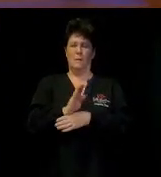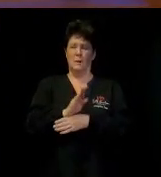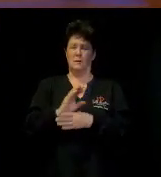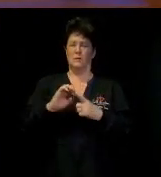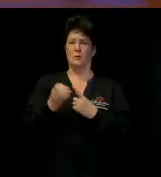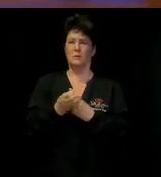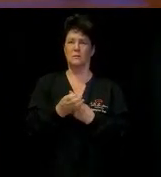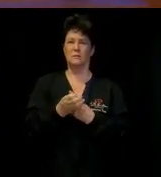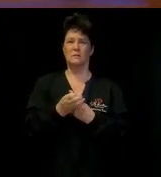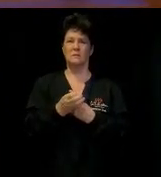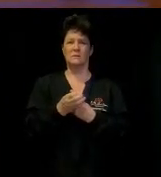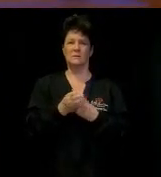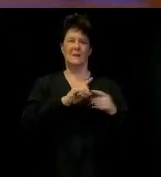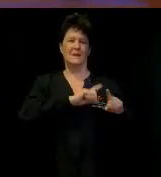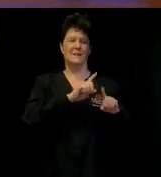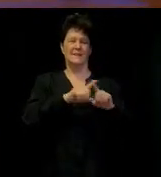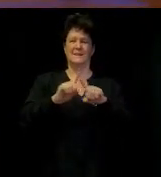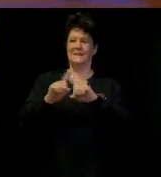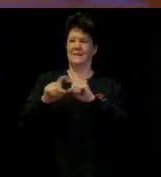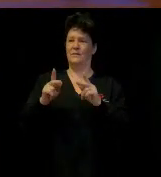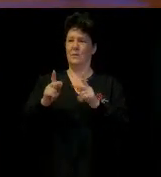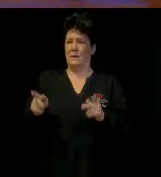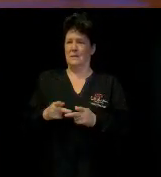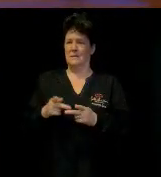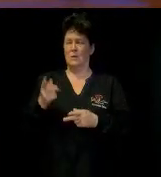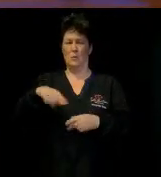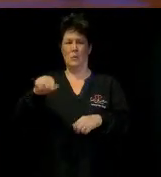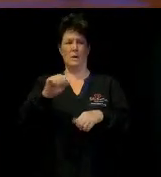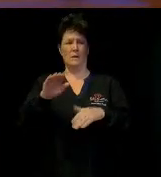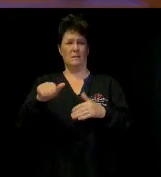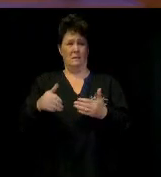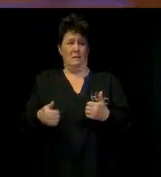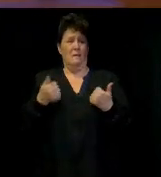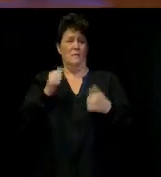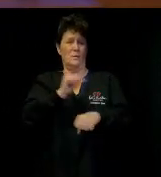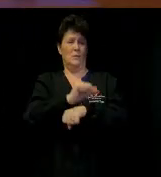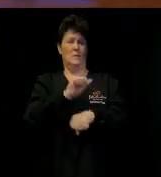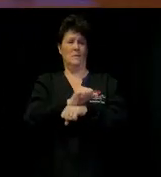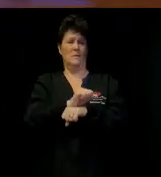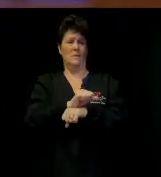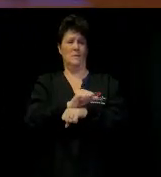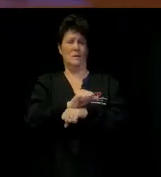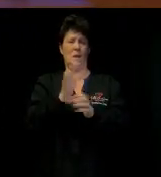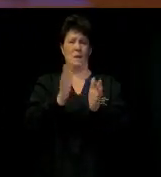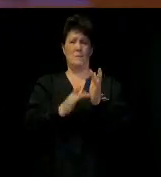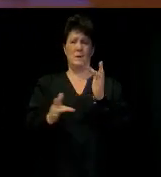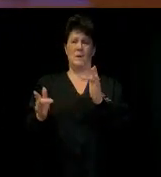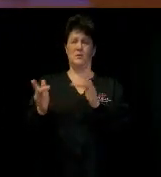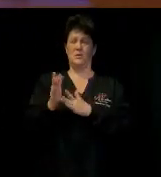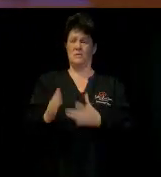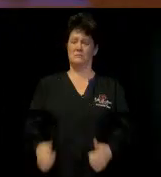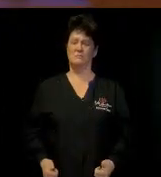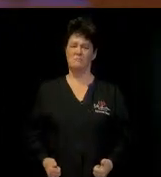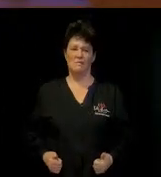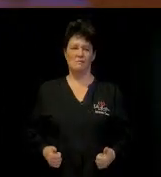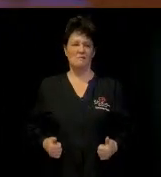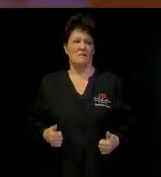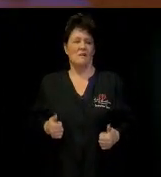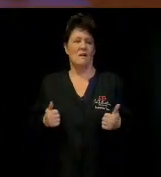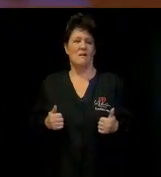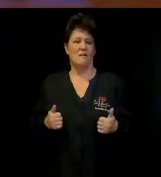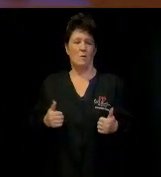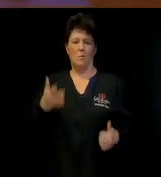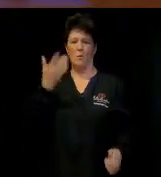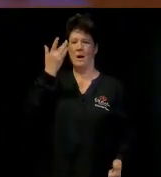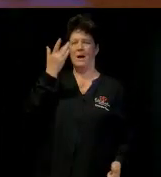That's all the places we all live and work in every day. But you notice he thrived in it because he knew who he was, because he knew who his father